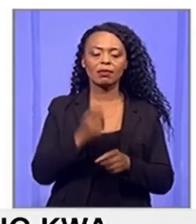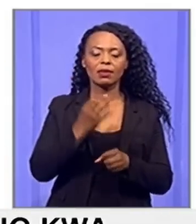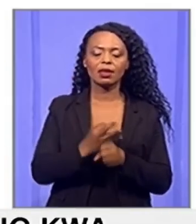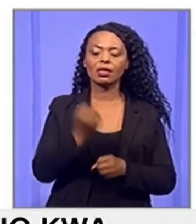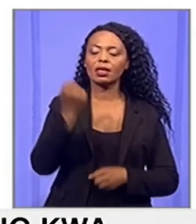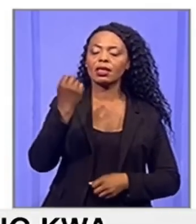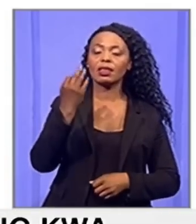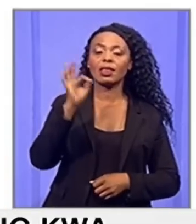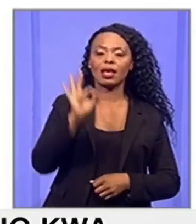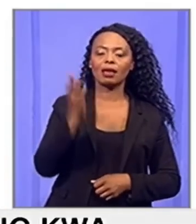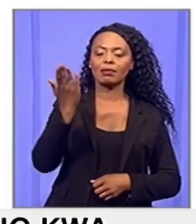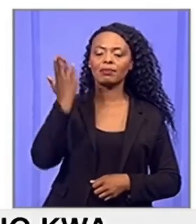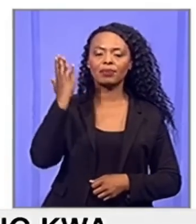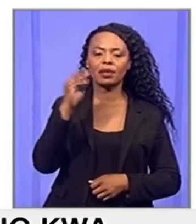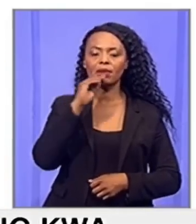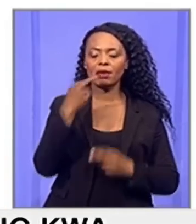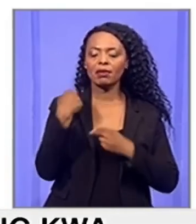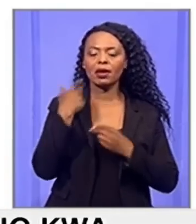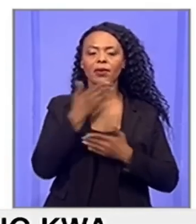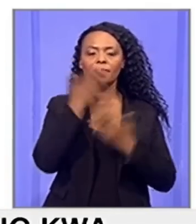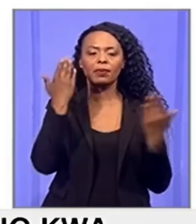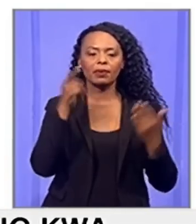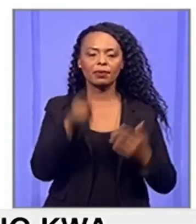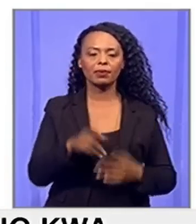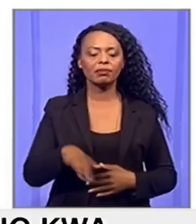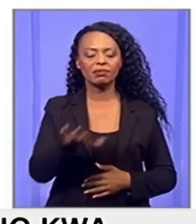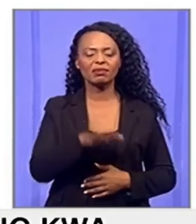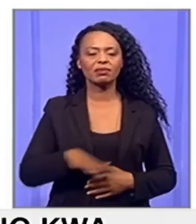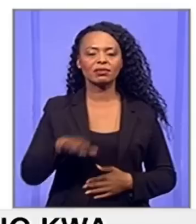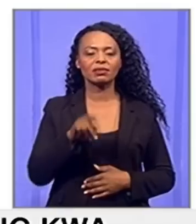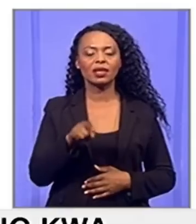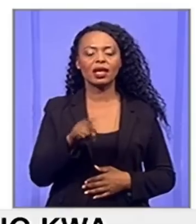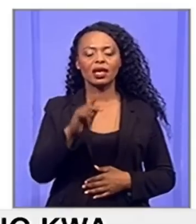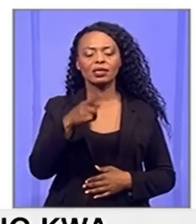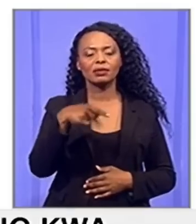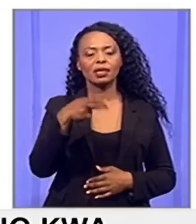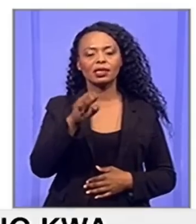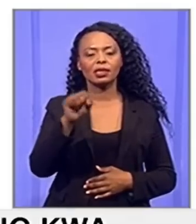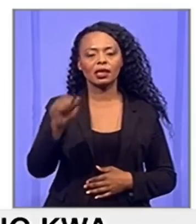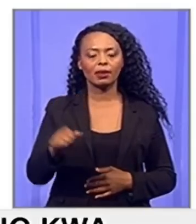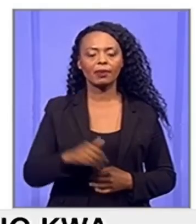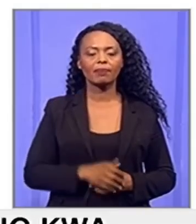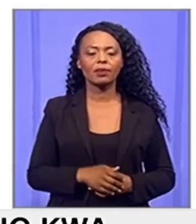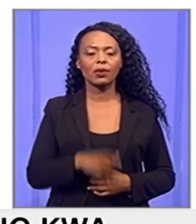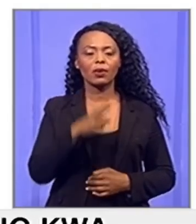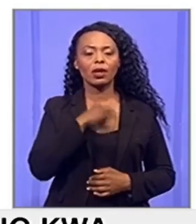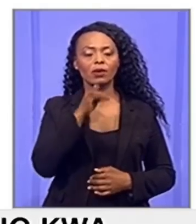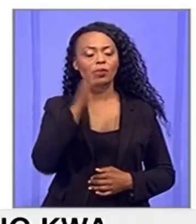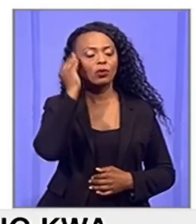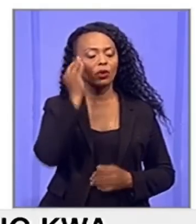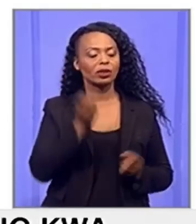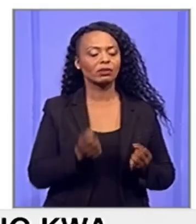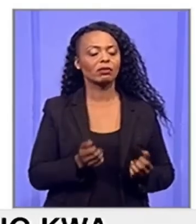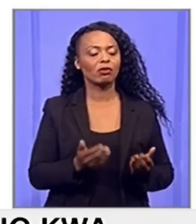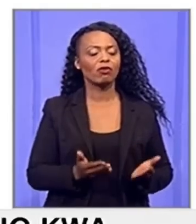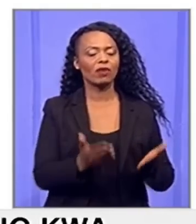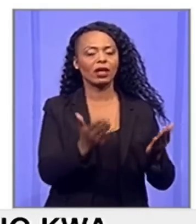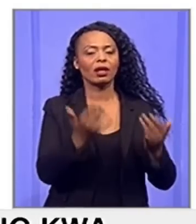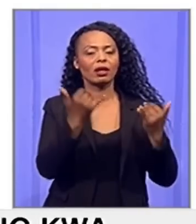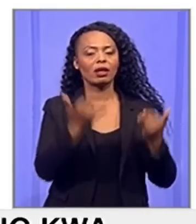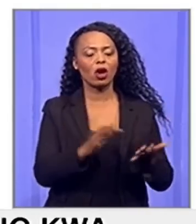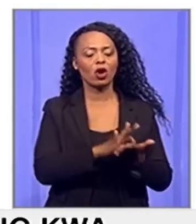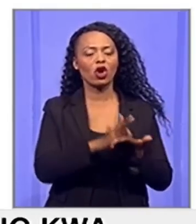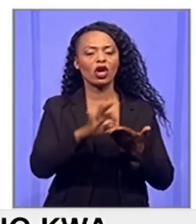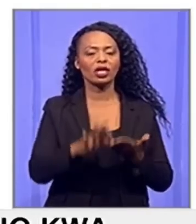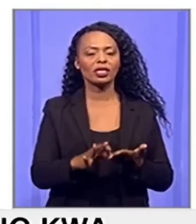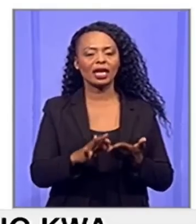which means ha gona accountability within the council. Because how we itse gore okay service provider ya rona e fela contract